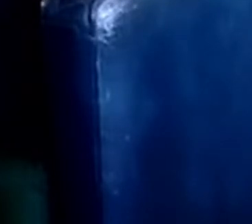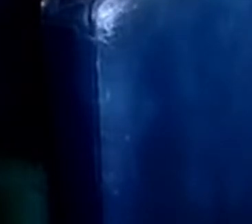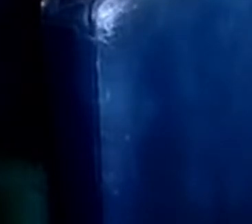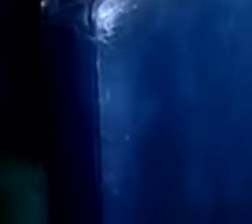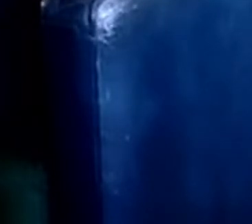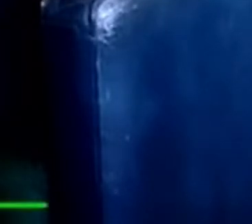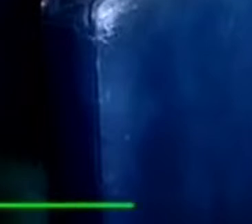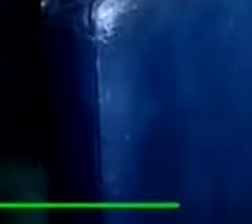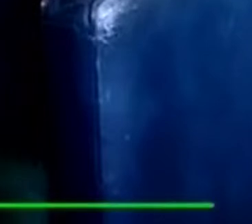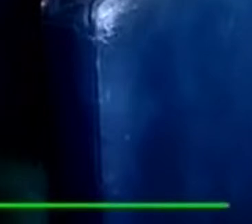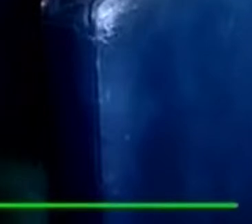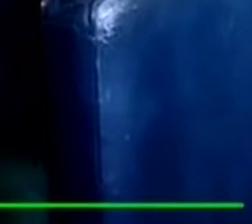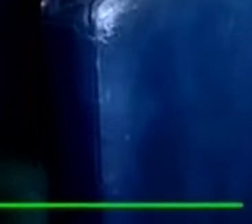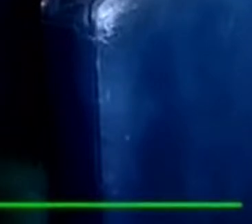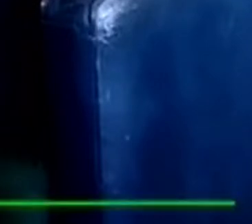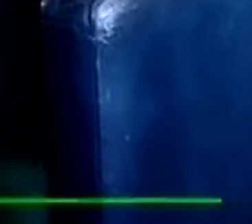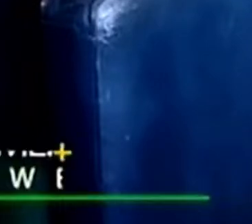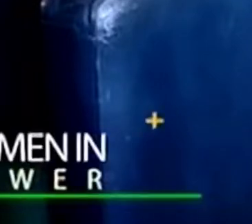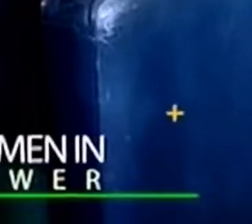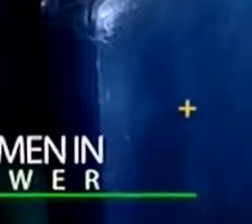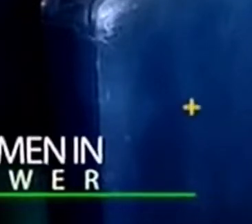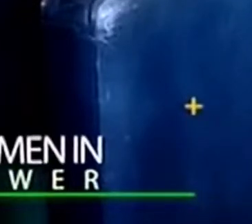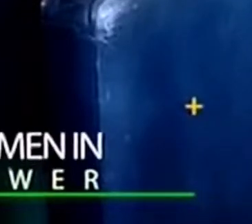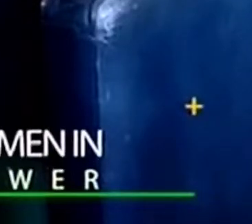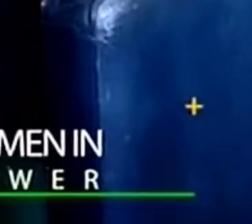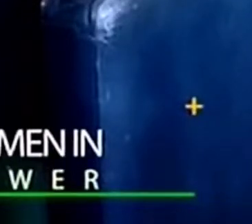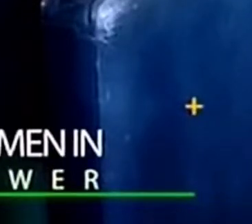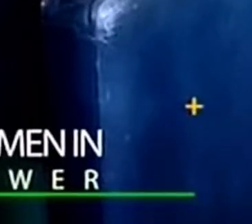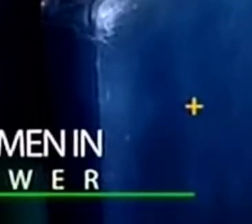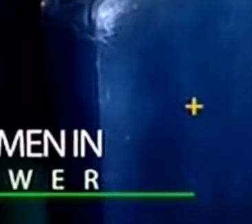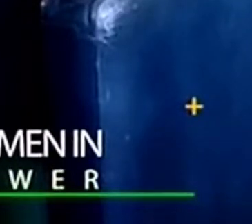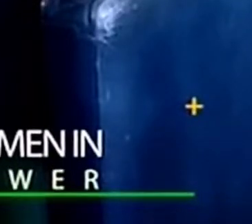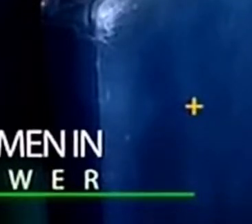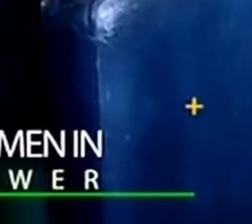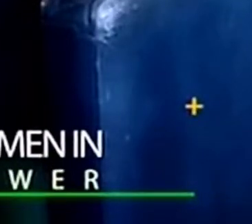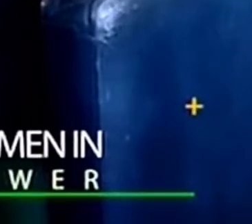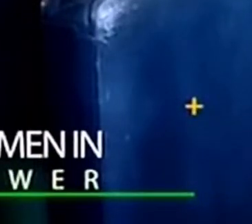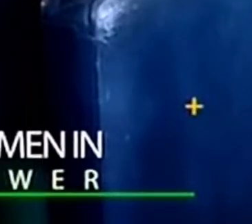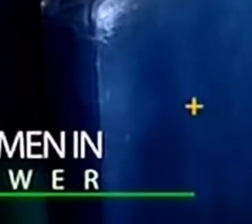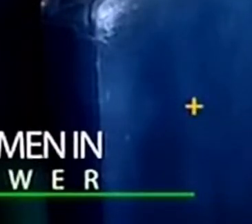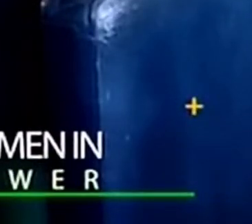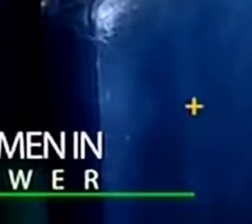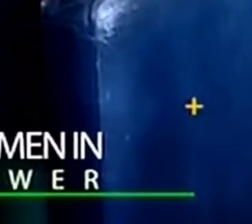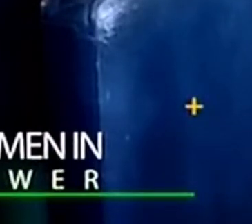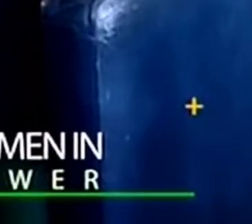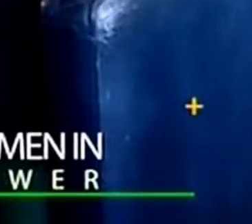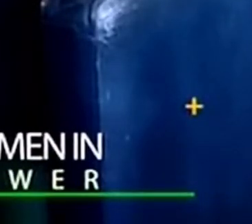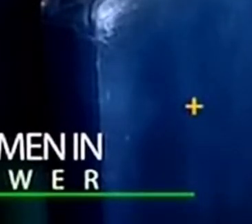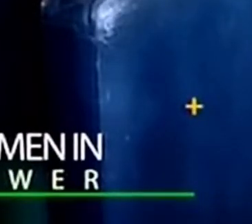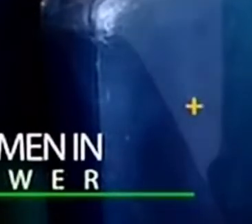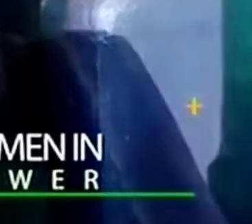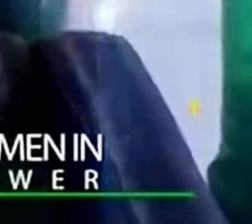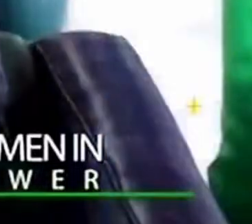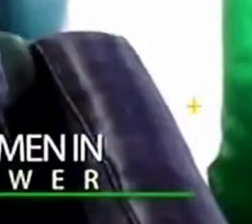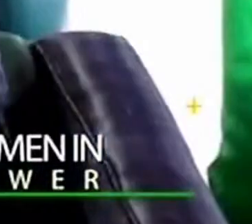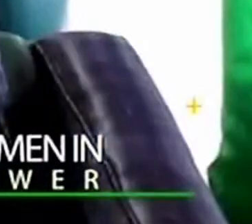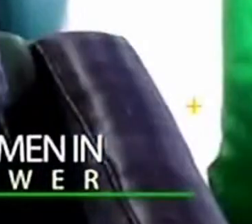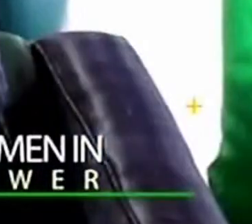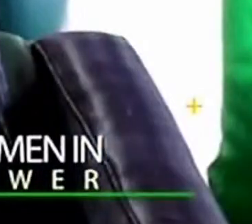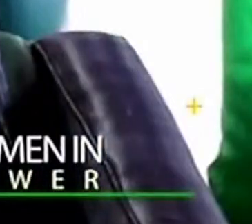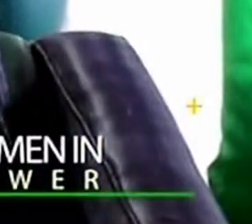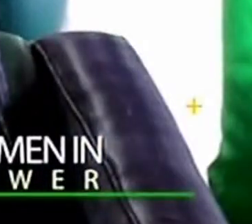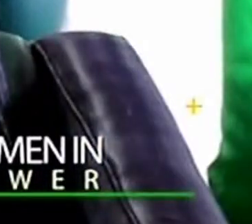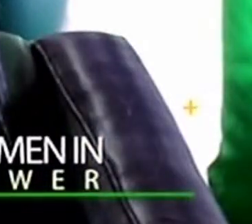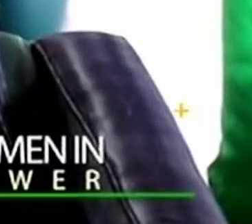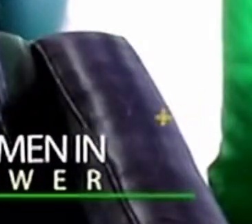do. I could go to look after cattle, even those activities that young men do, like trapping birds, swimming,